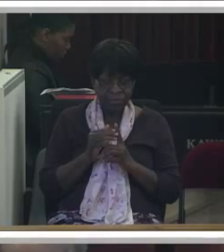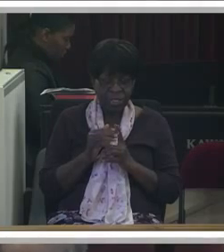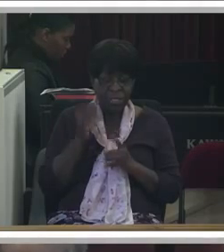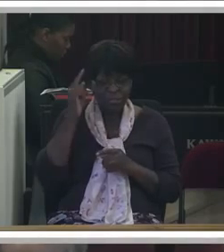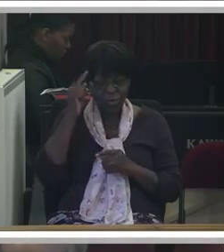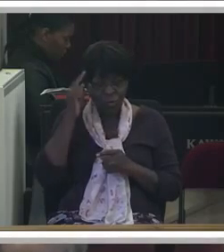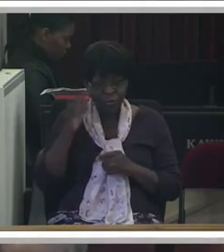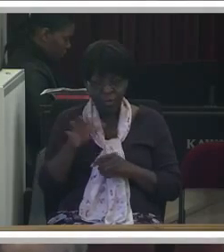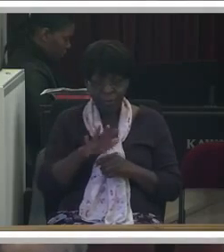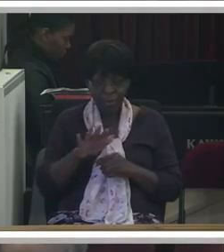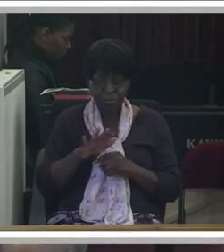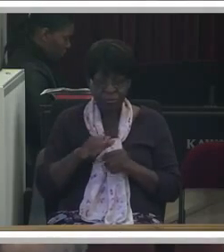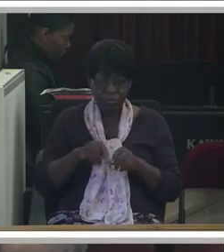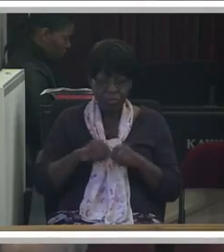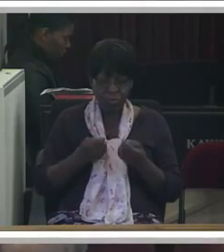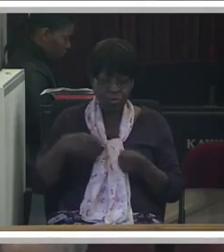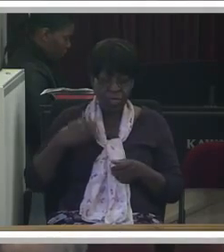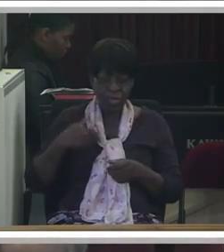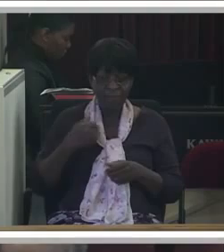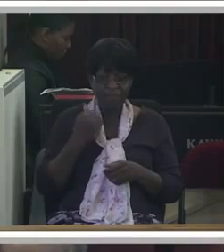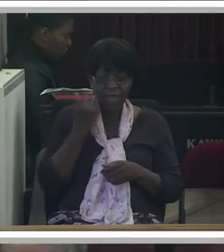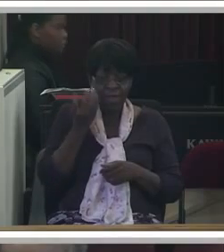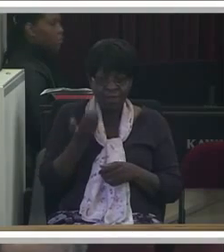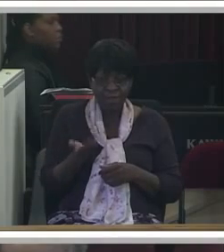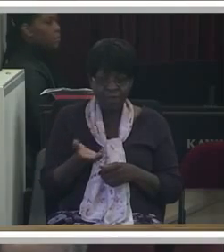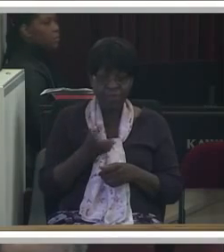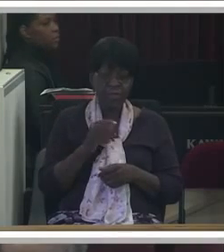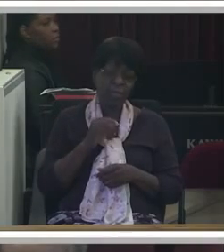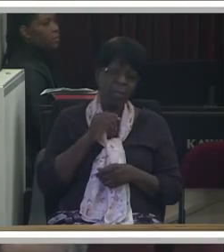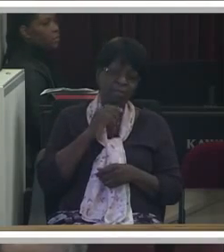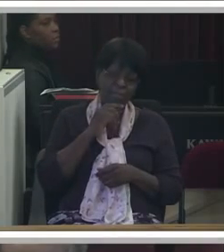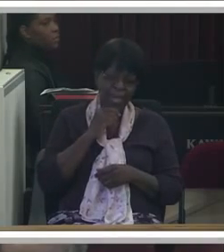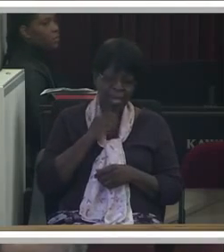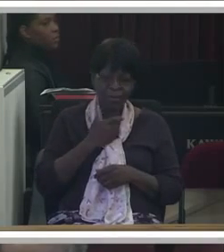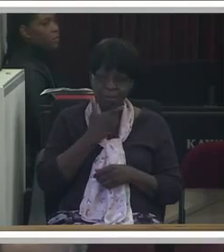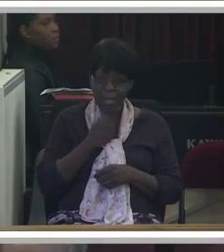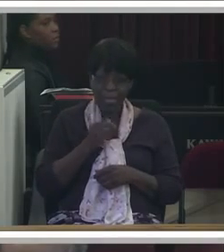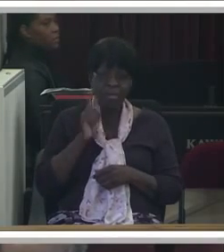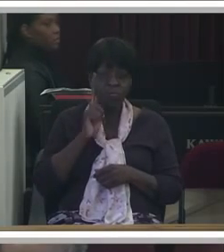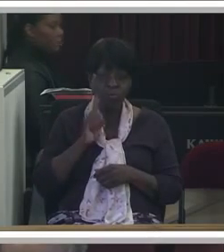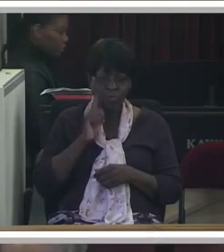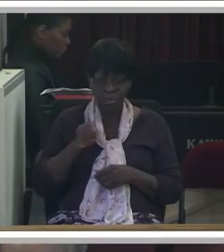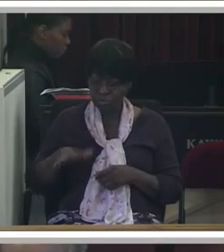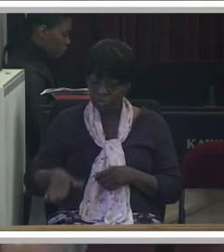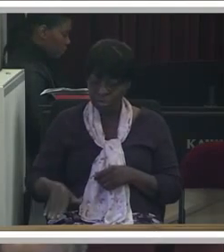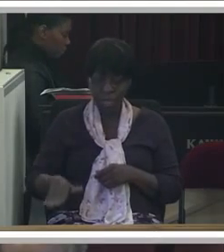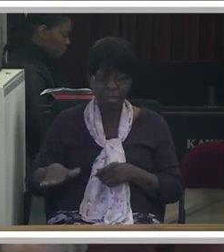woman, child